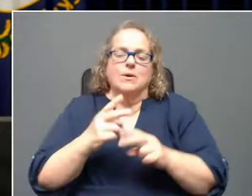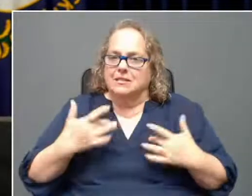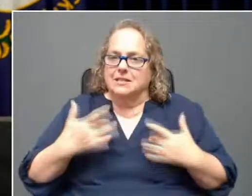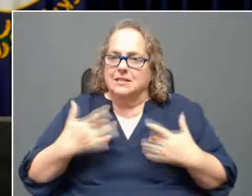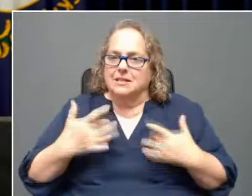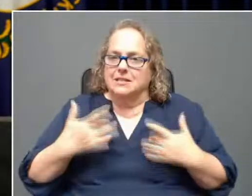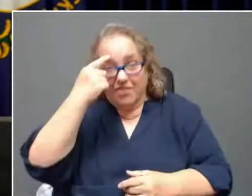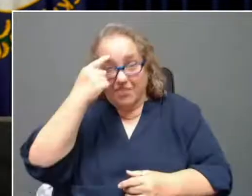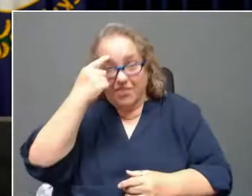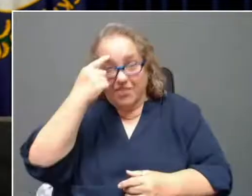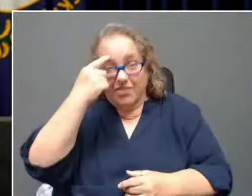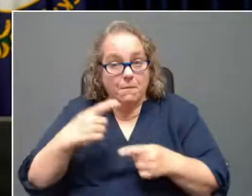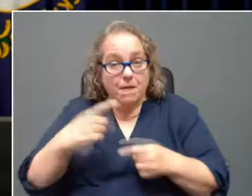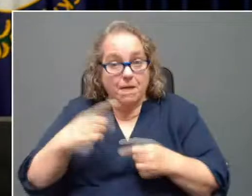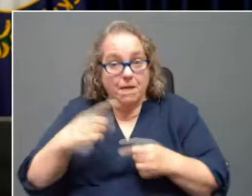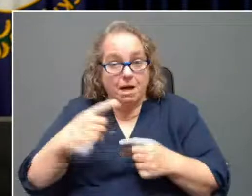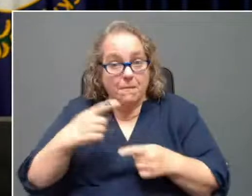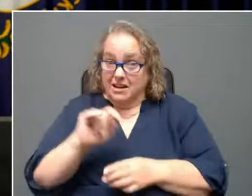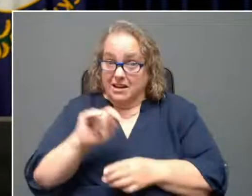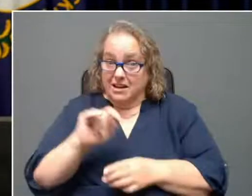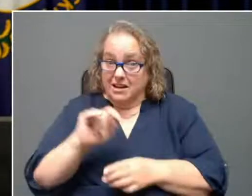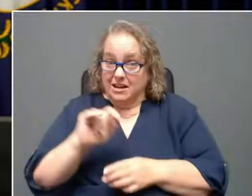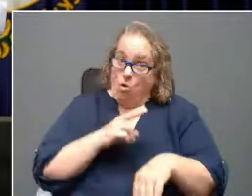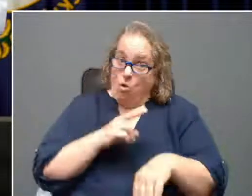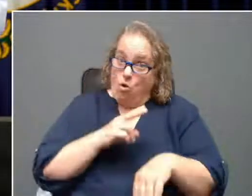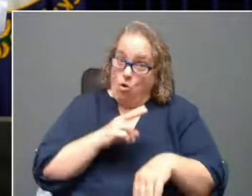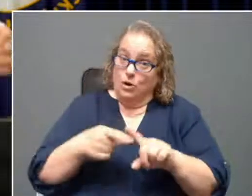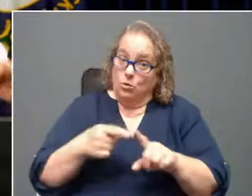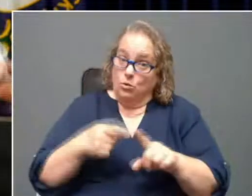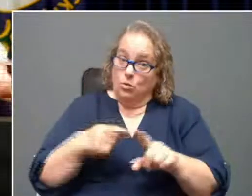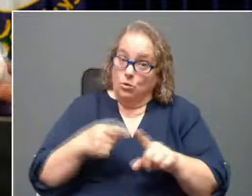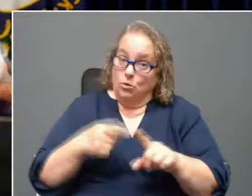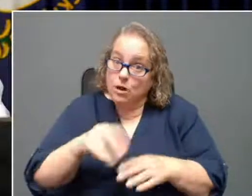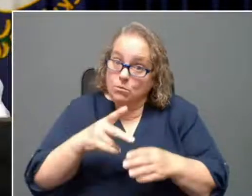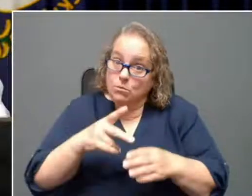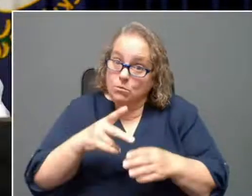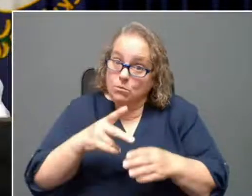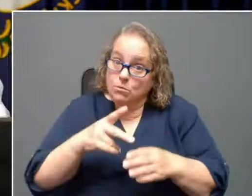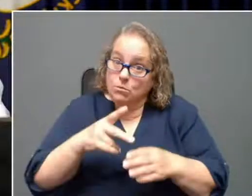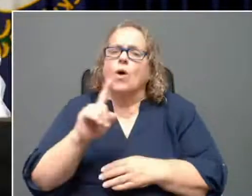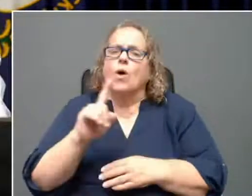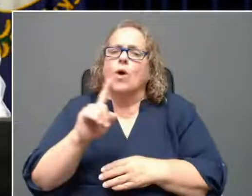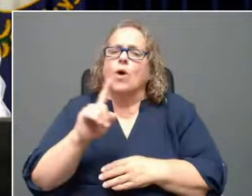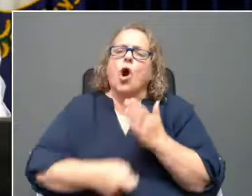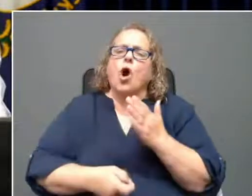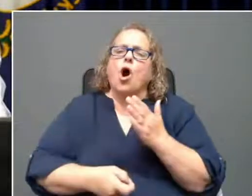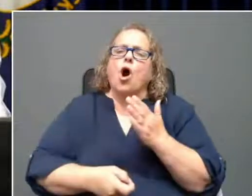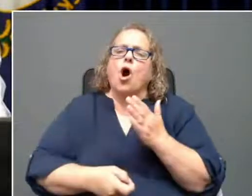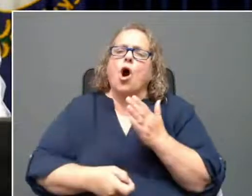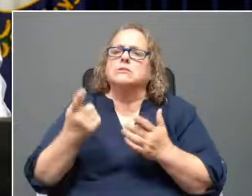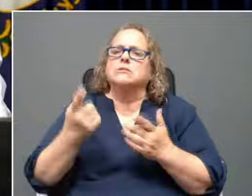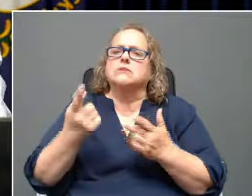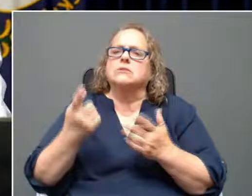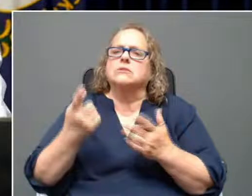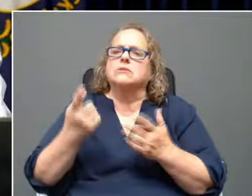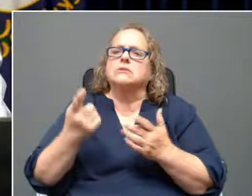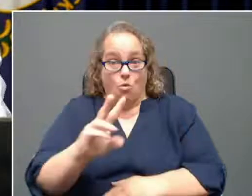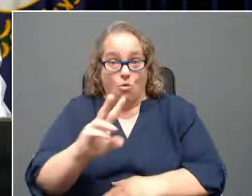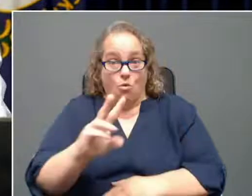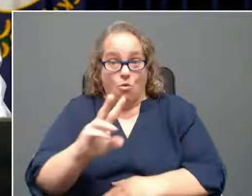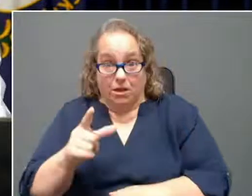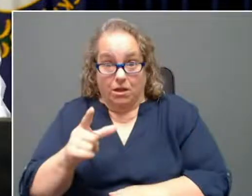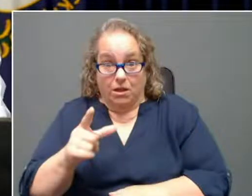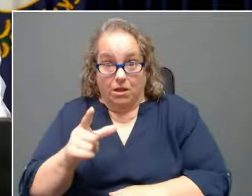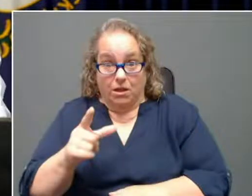that normally when we do these projects, where would the cost end up? They'd end up on your water bill. This is a chance for us